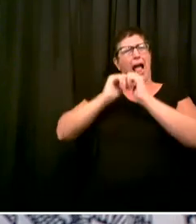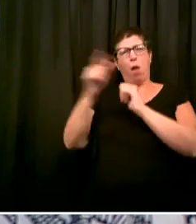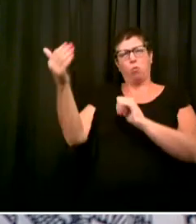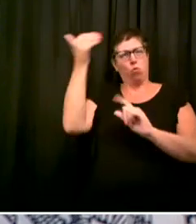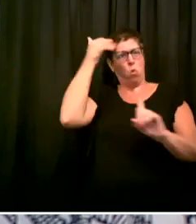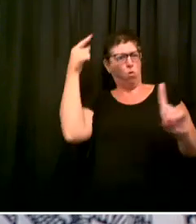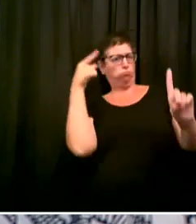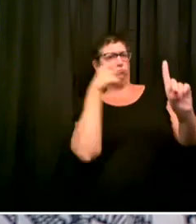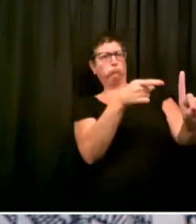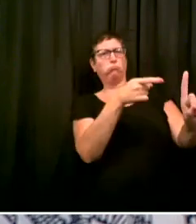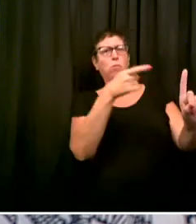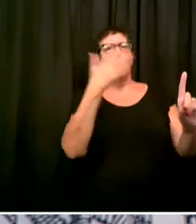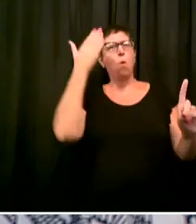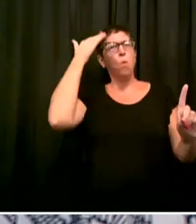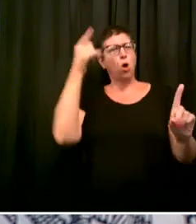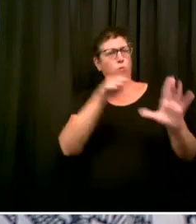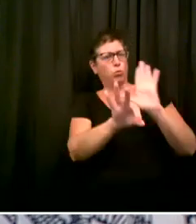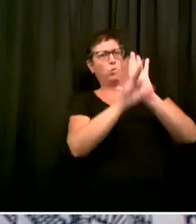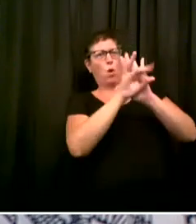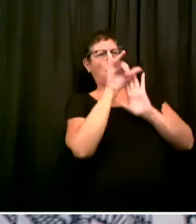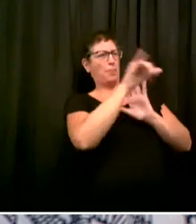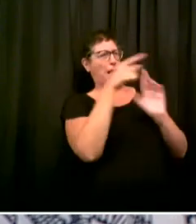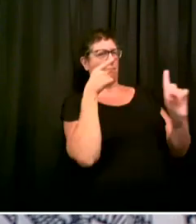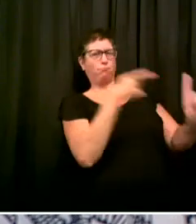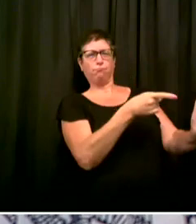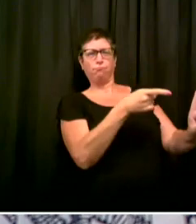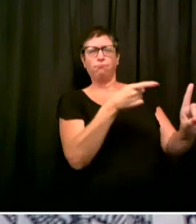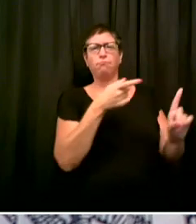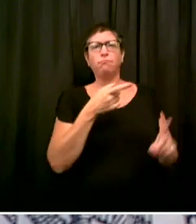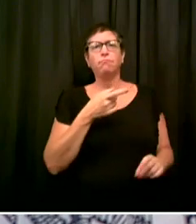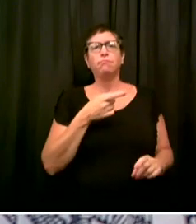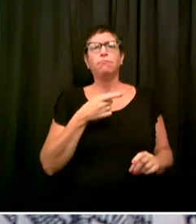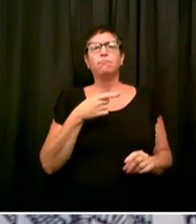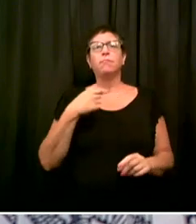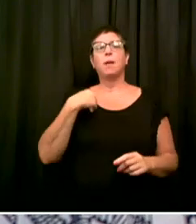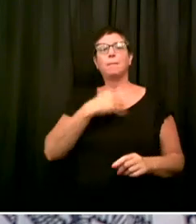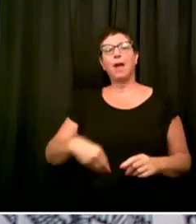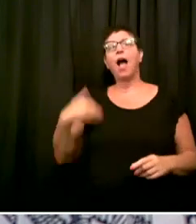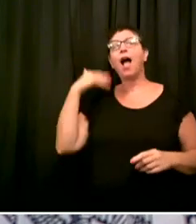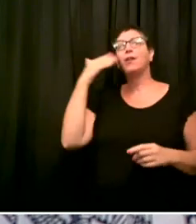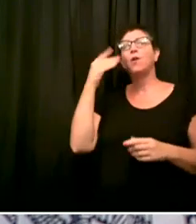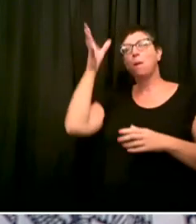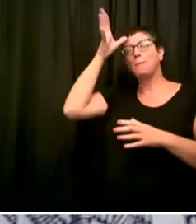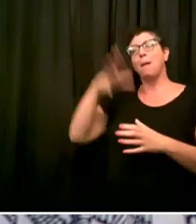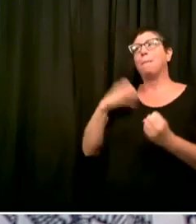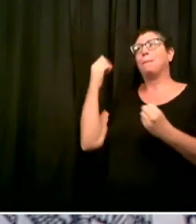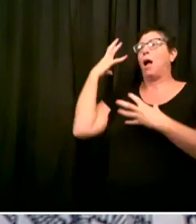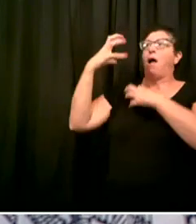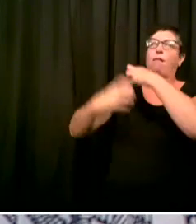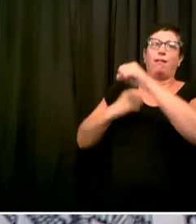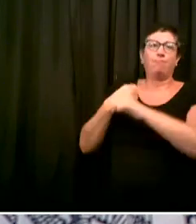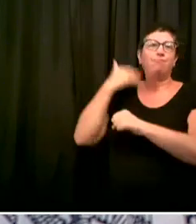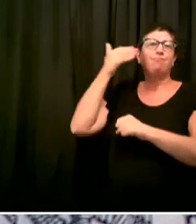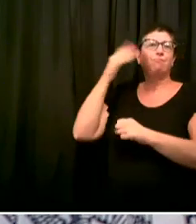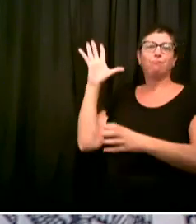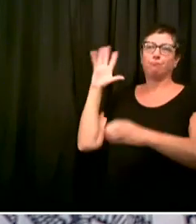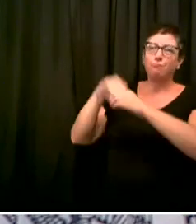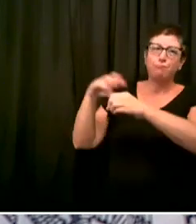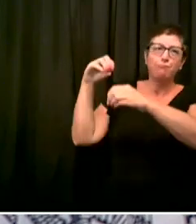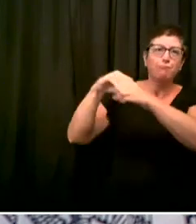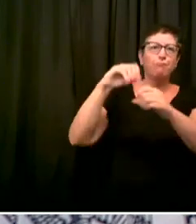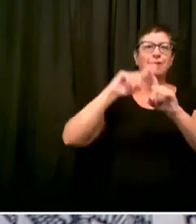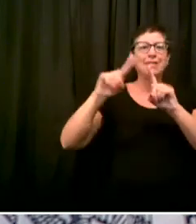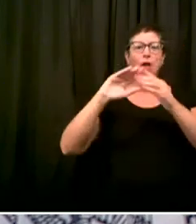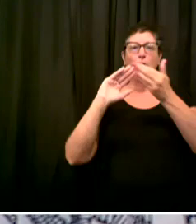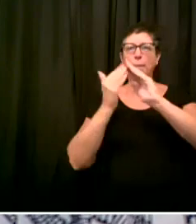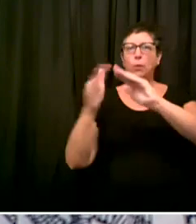years, prominent community leader. He's done really good work in the community, and I have a lot of respect for